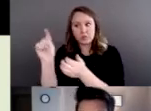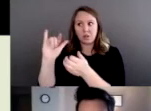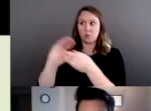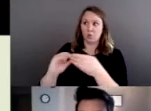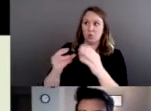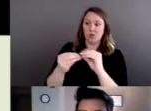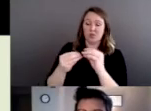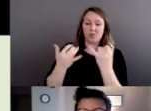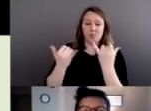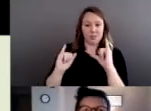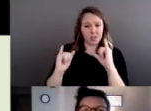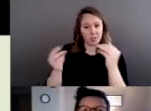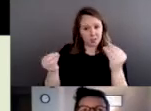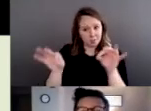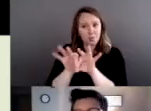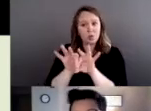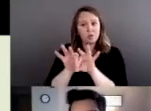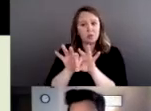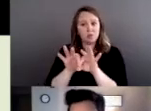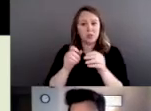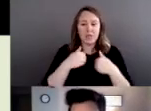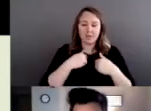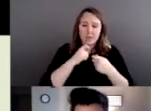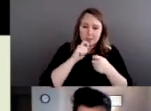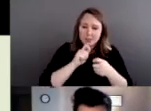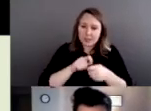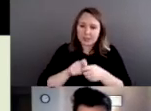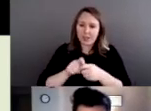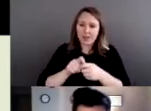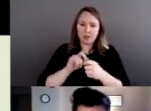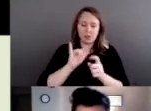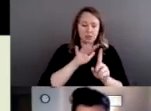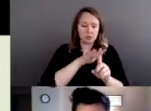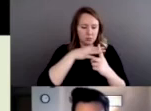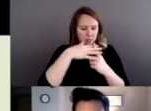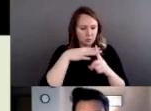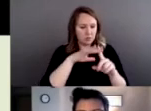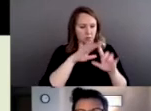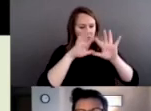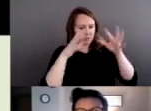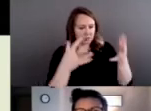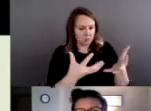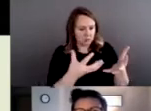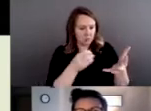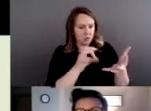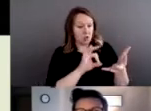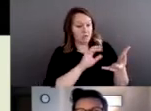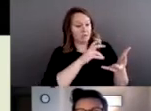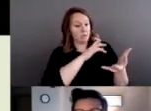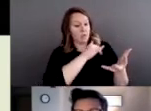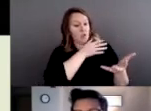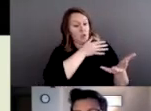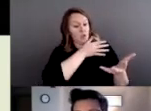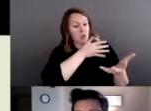important. They hold these details. They hold this context of how this happened. You